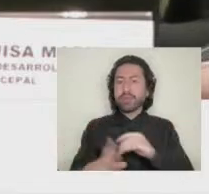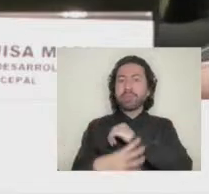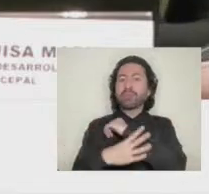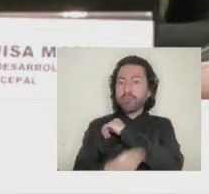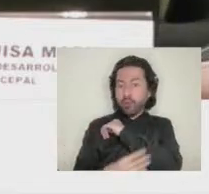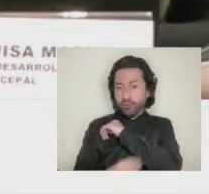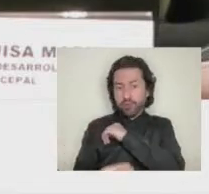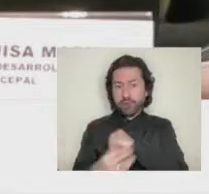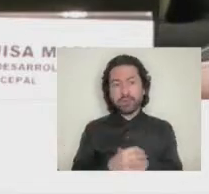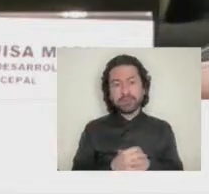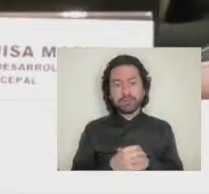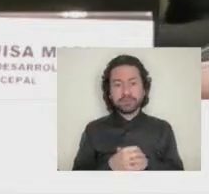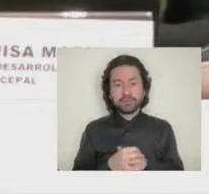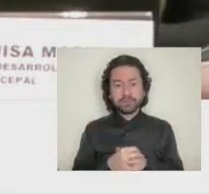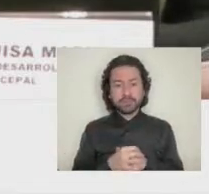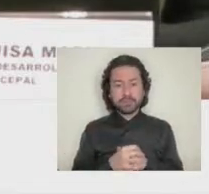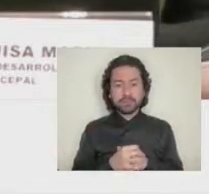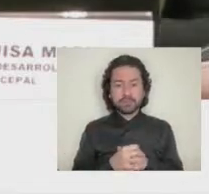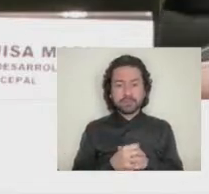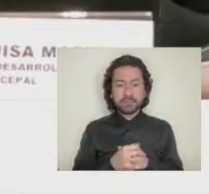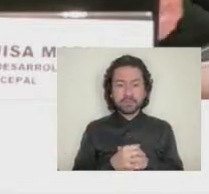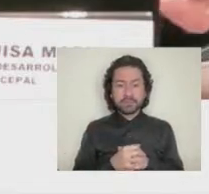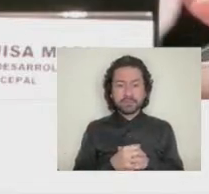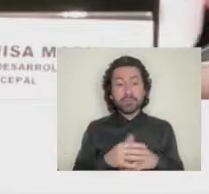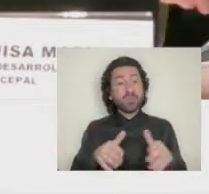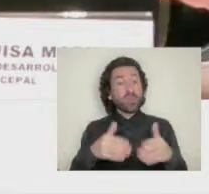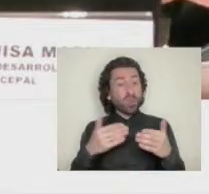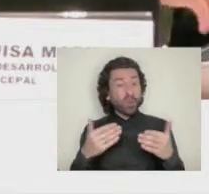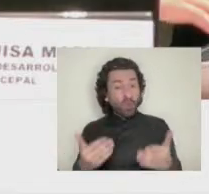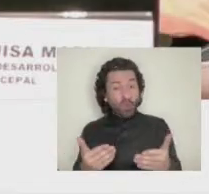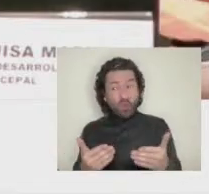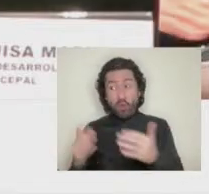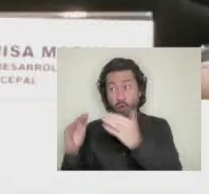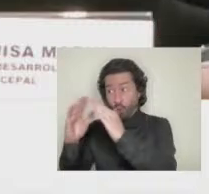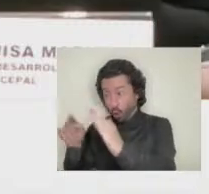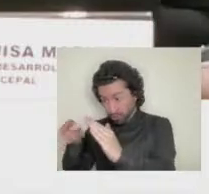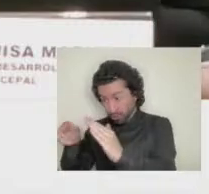them under the poverty line or closer to the poverty line,